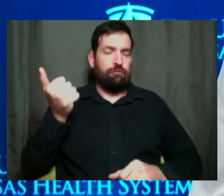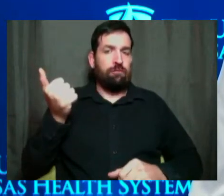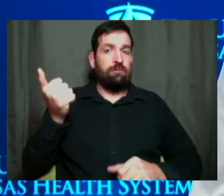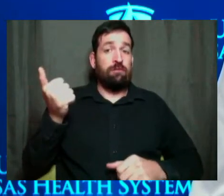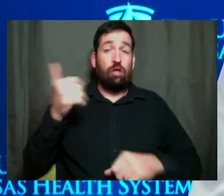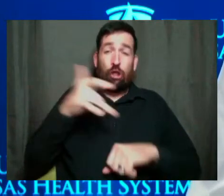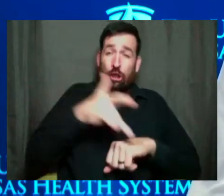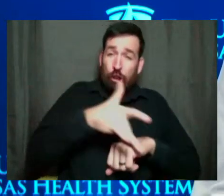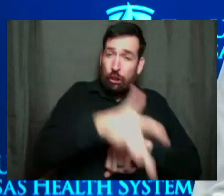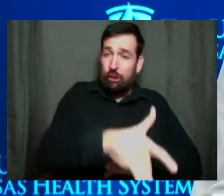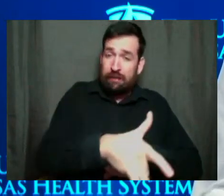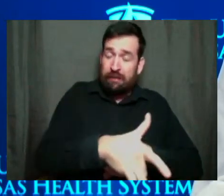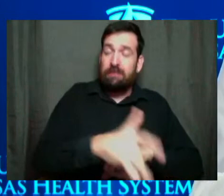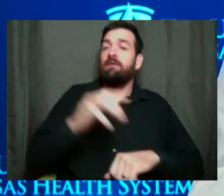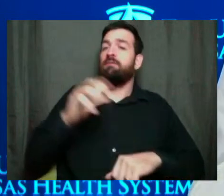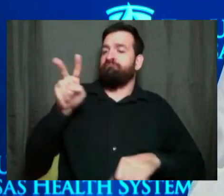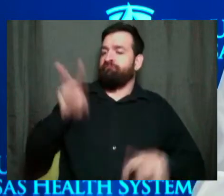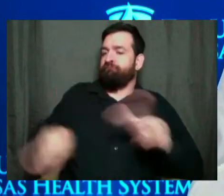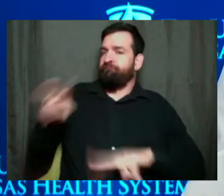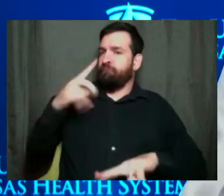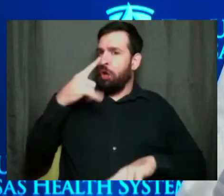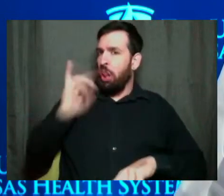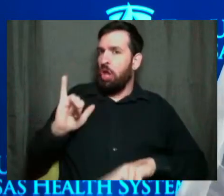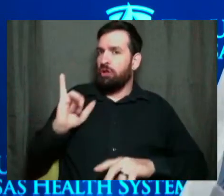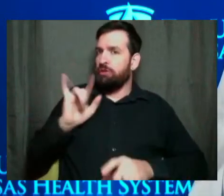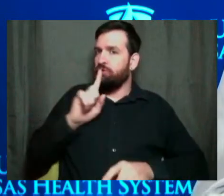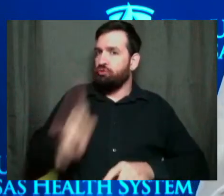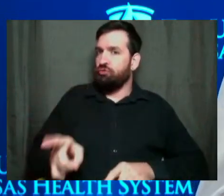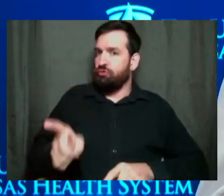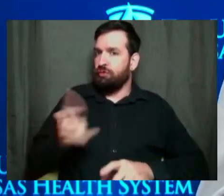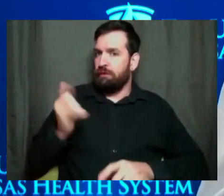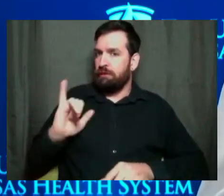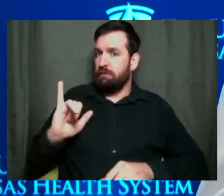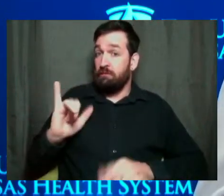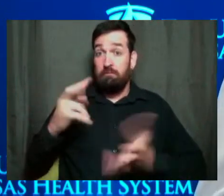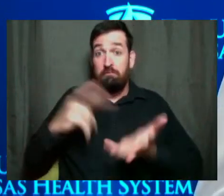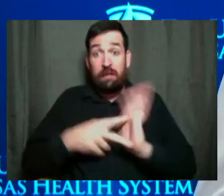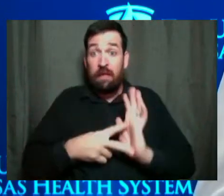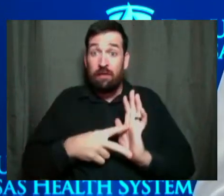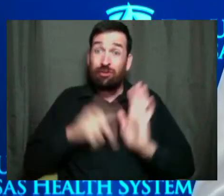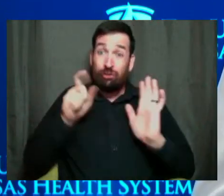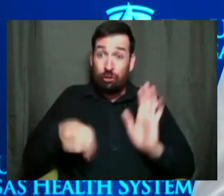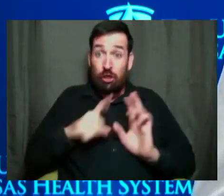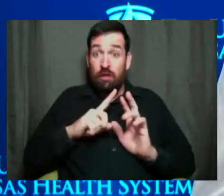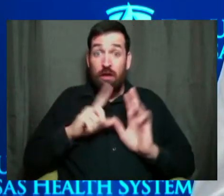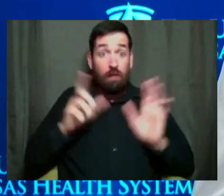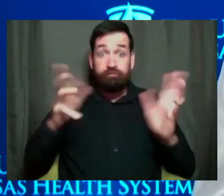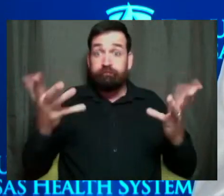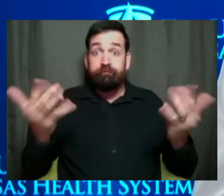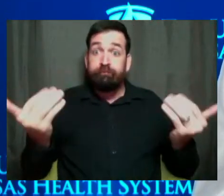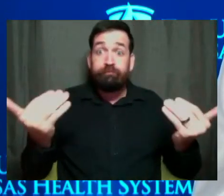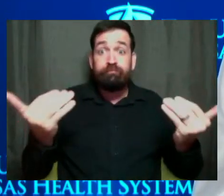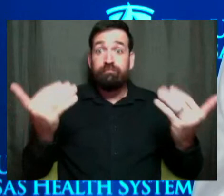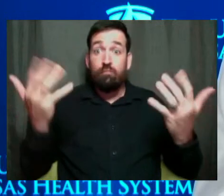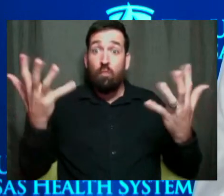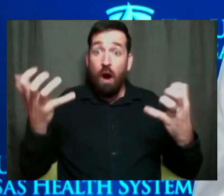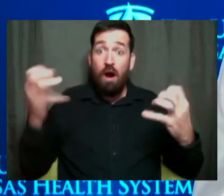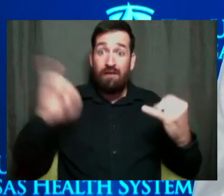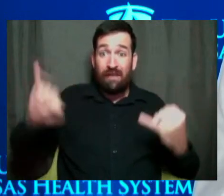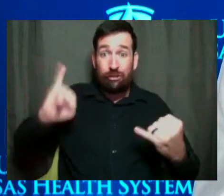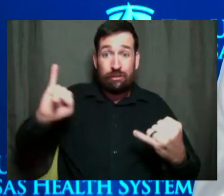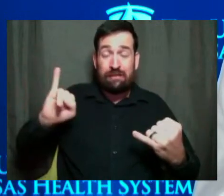with Omicron. Now, that doesn't mean we should run out and get infected, because the reality is, as he points